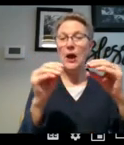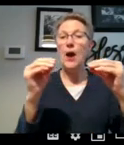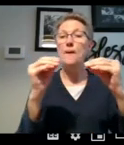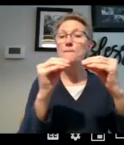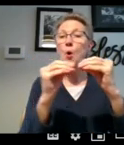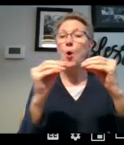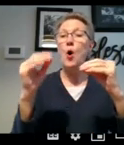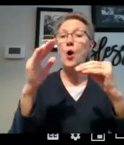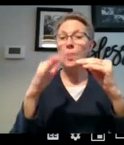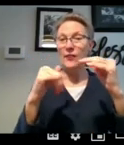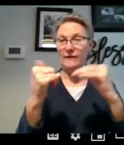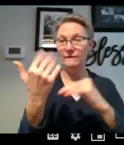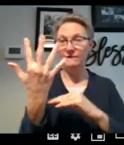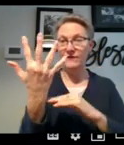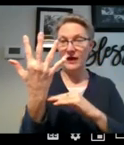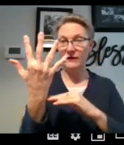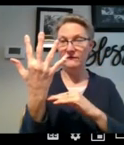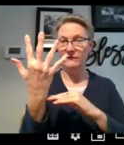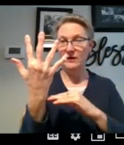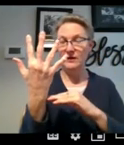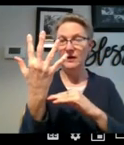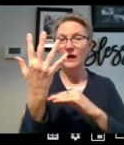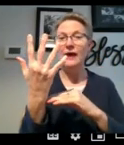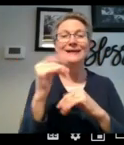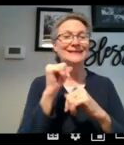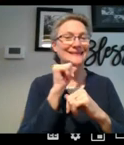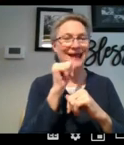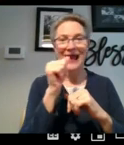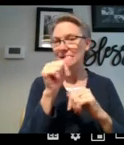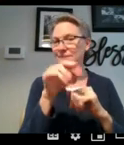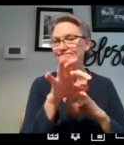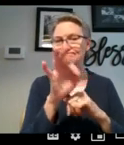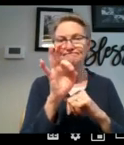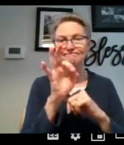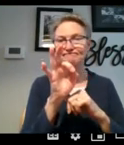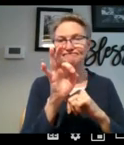angles. It's more than 5, so this is not a choice.